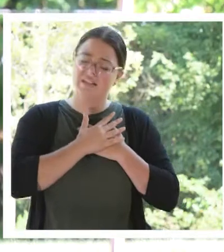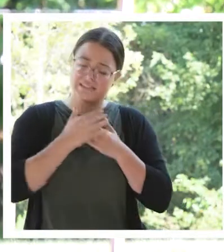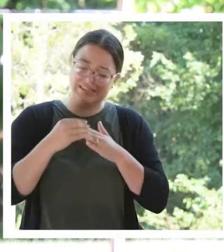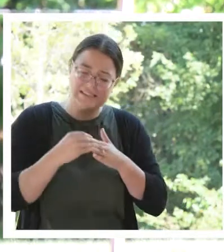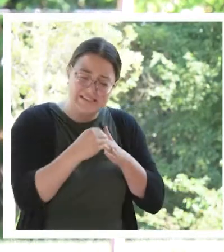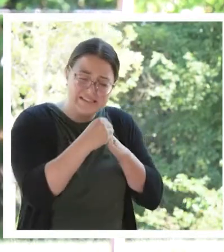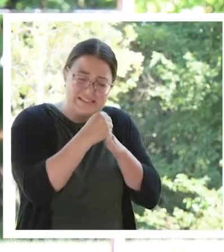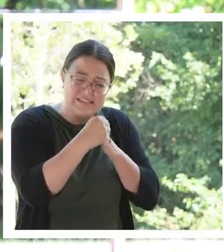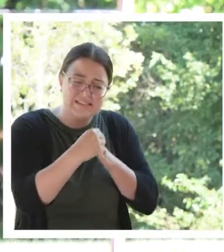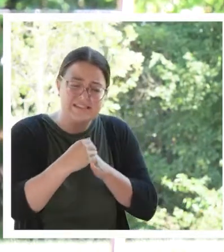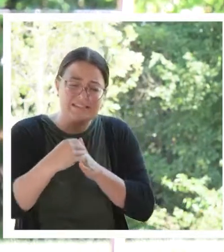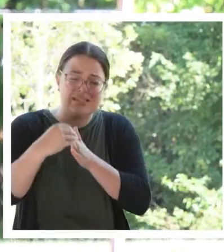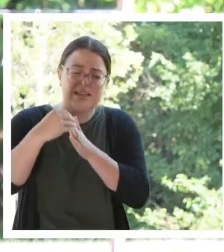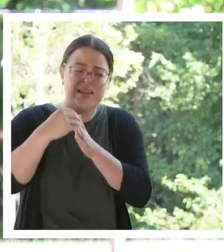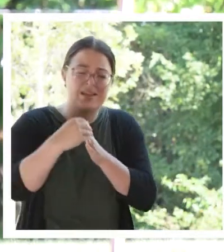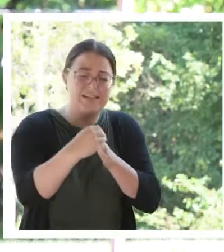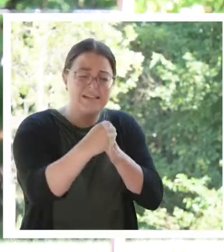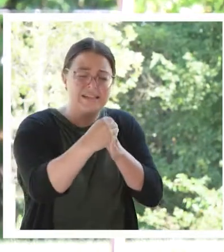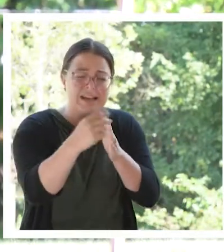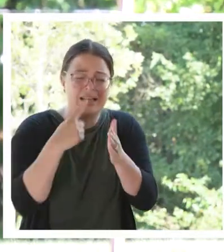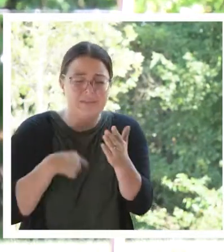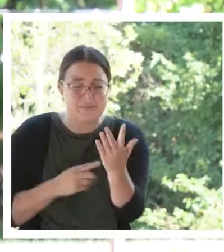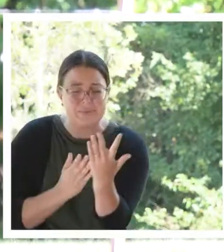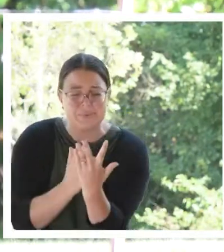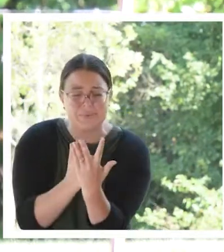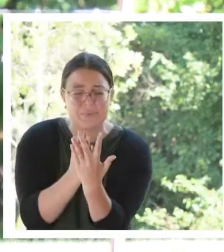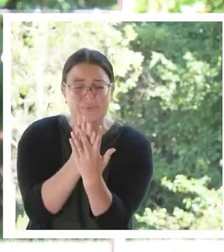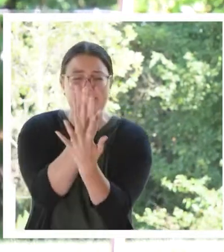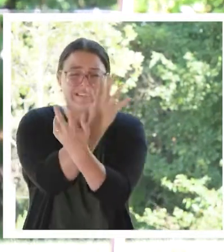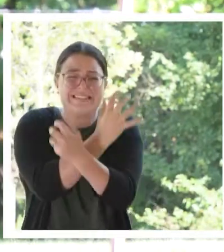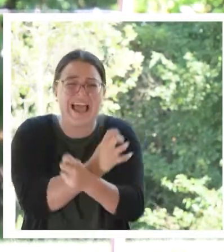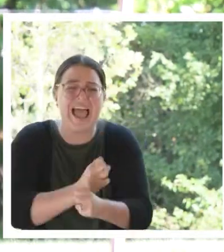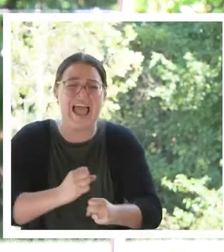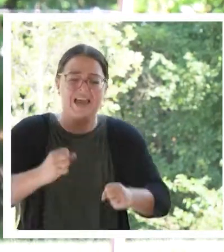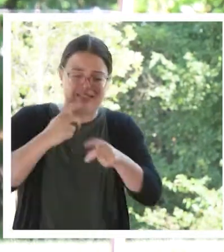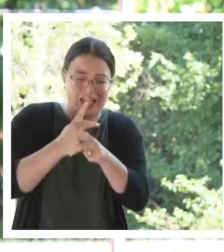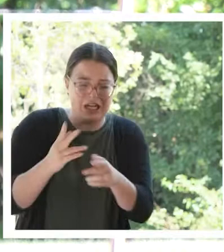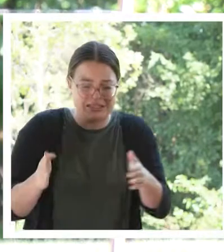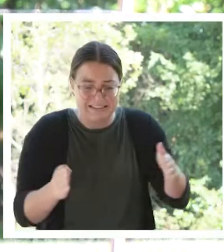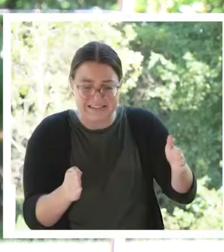us safe thus far,